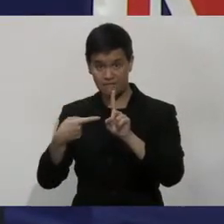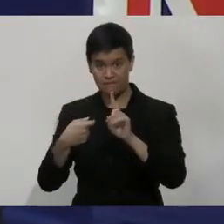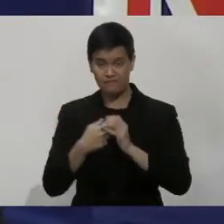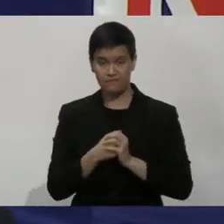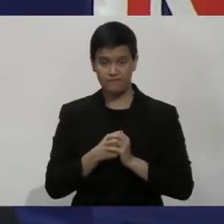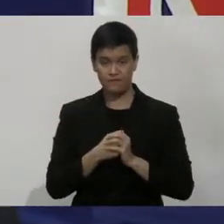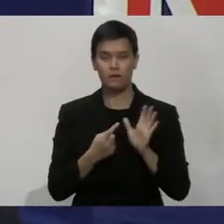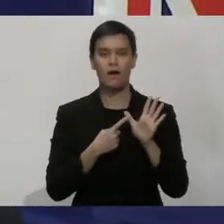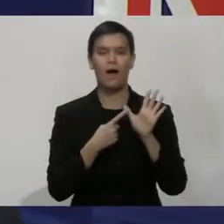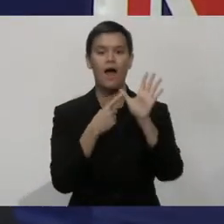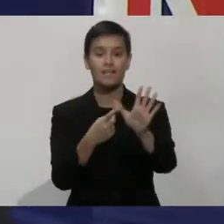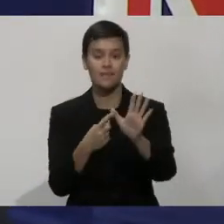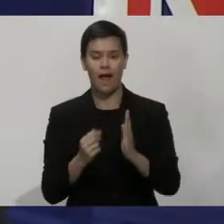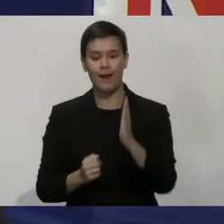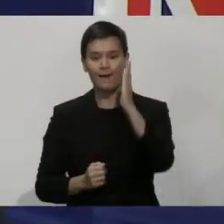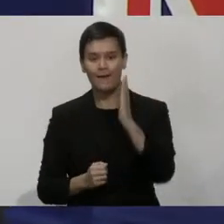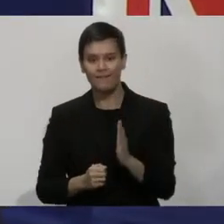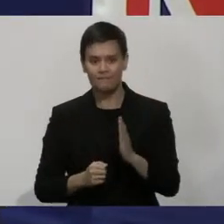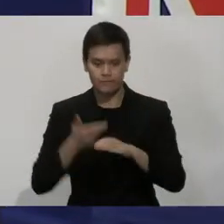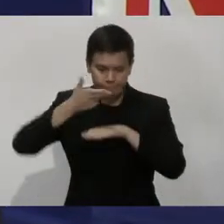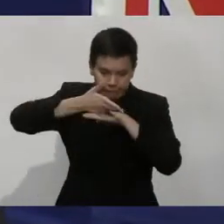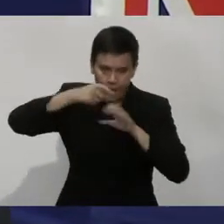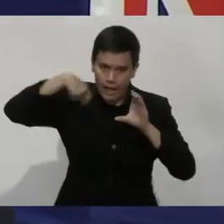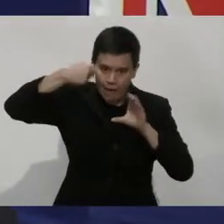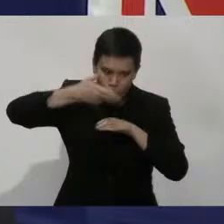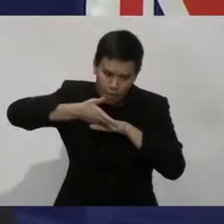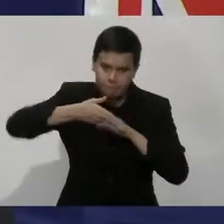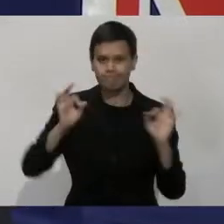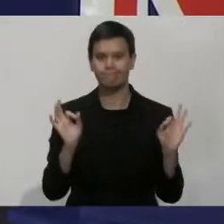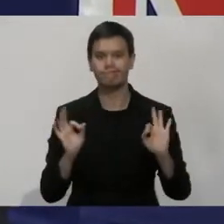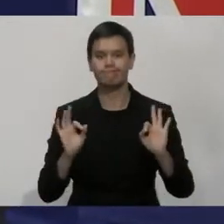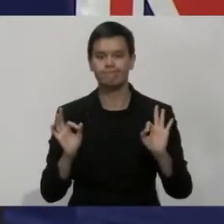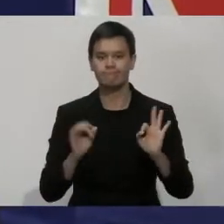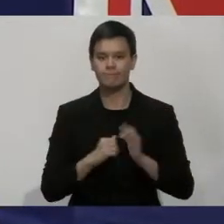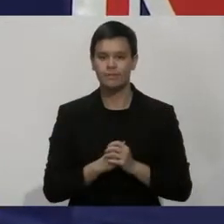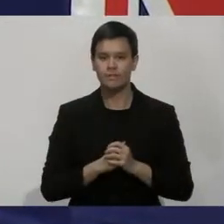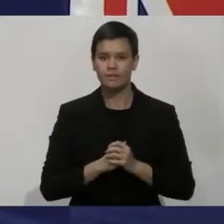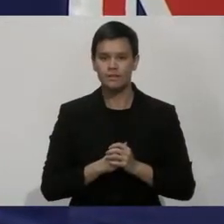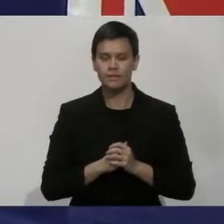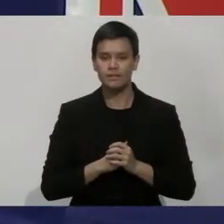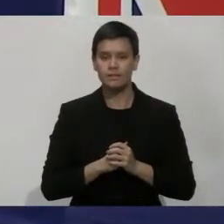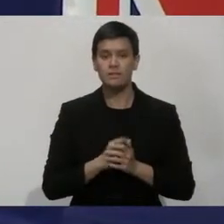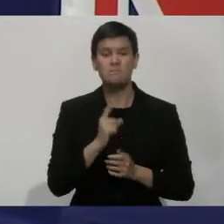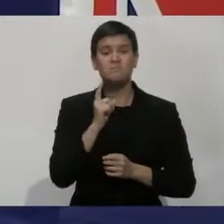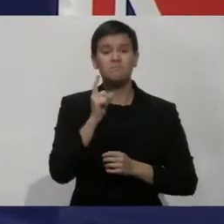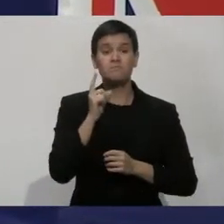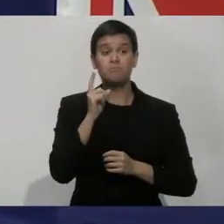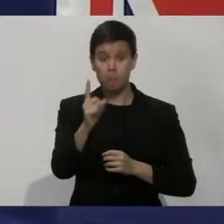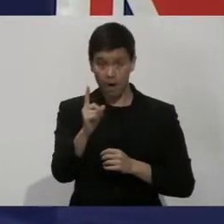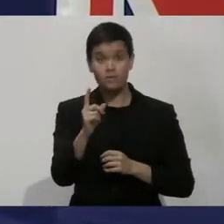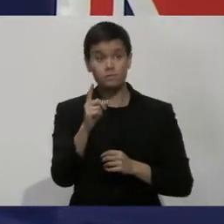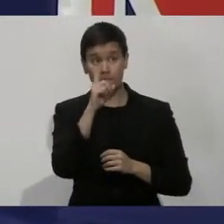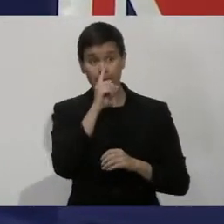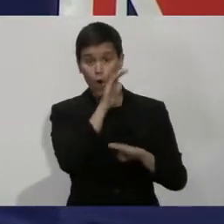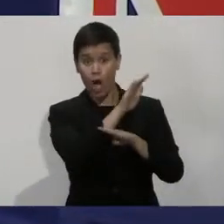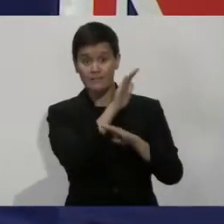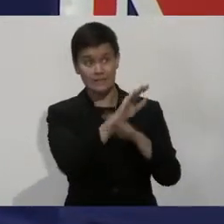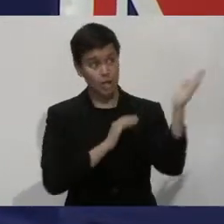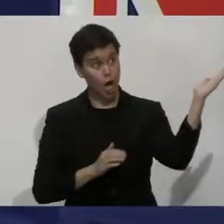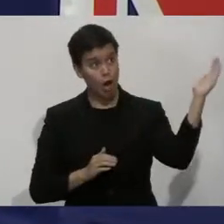no cameras in the lifts, but what I can say is that now for some weeks now we have guests arriving have been required to wear a mask